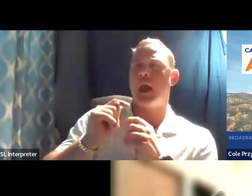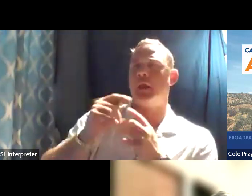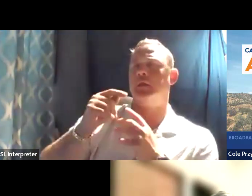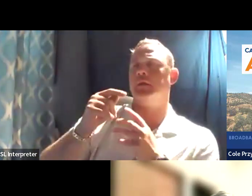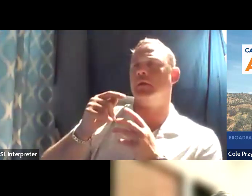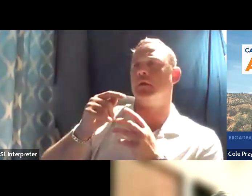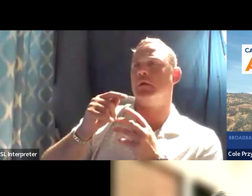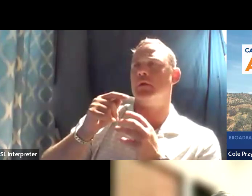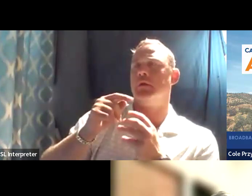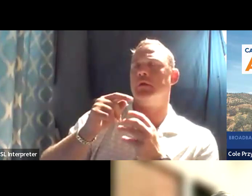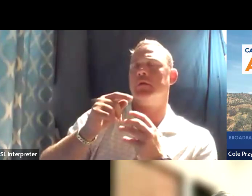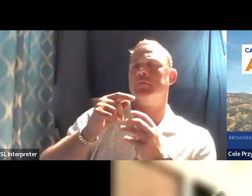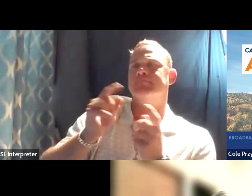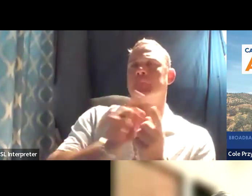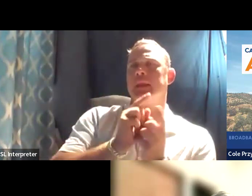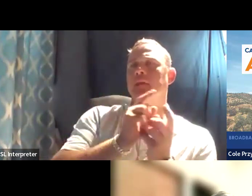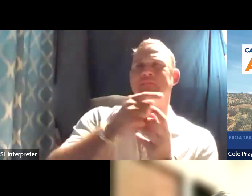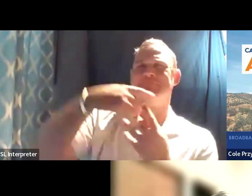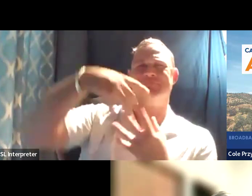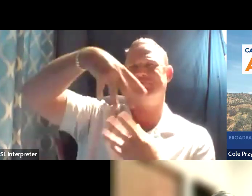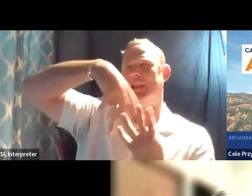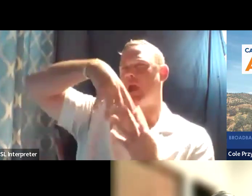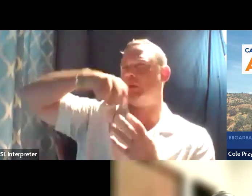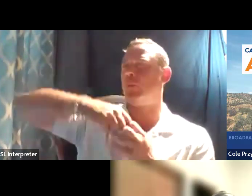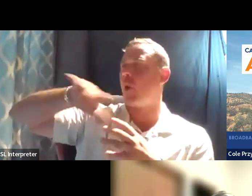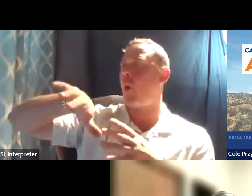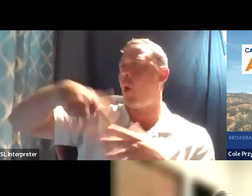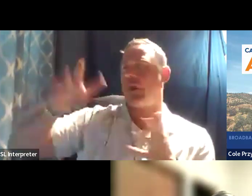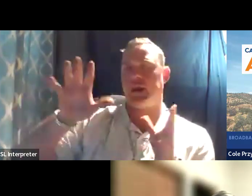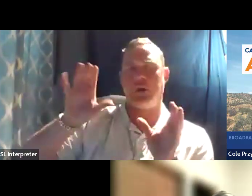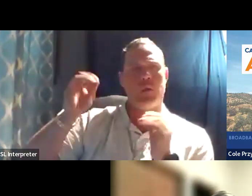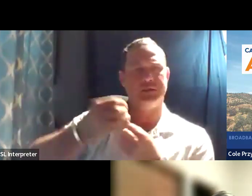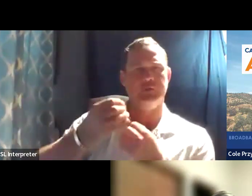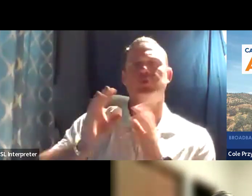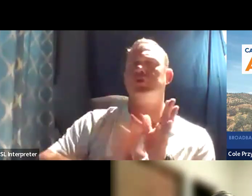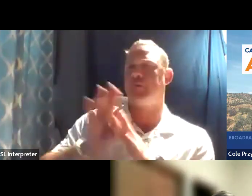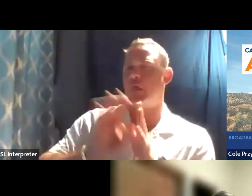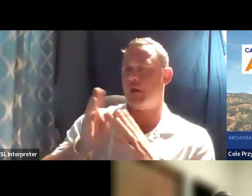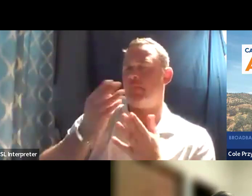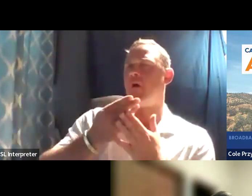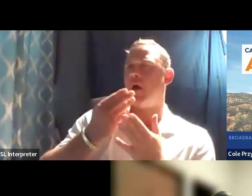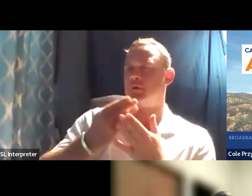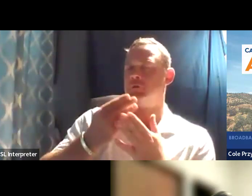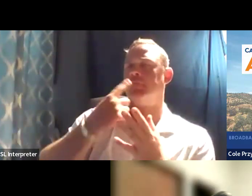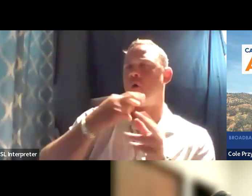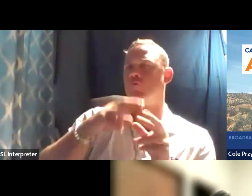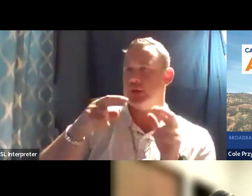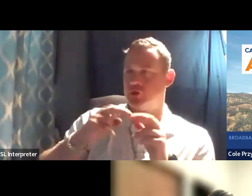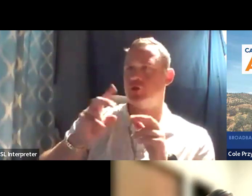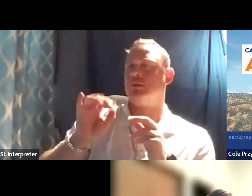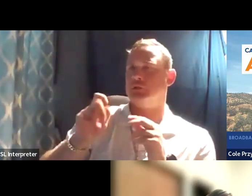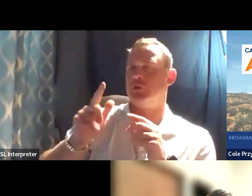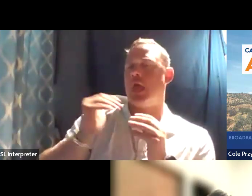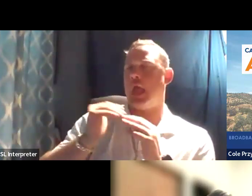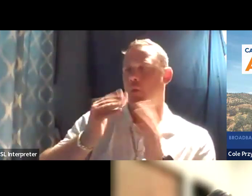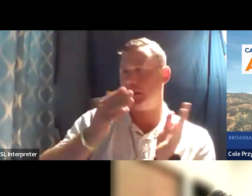with a coalition of entities who had already received funds to develop a regional digital equity plan